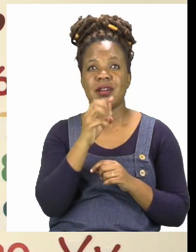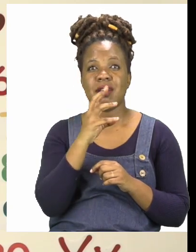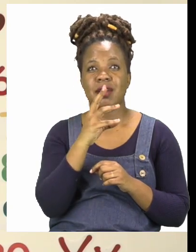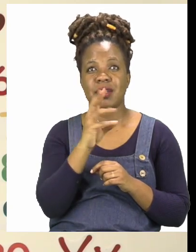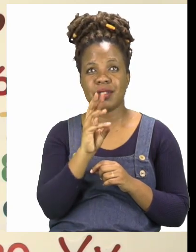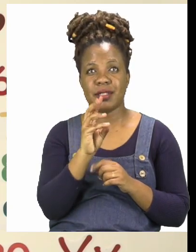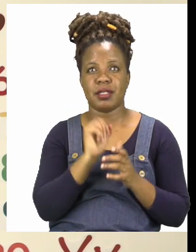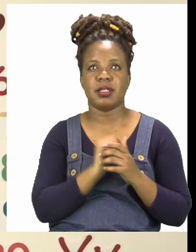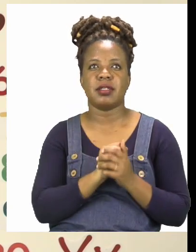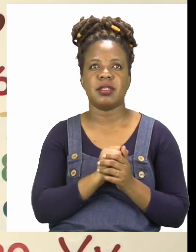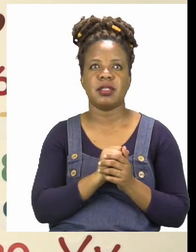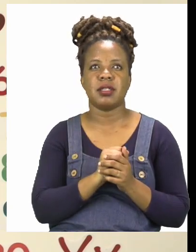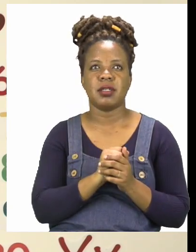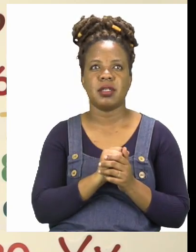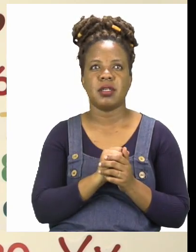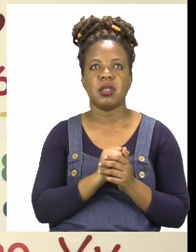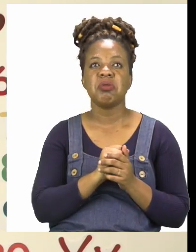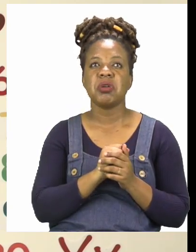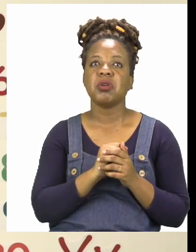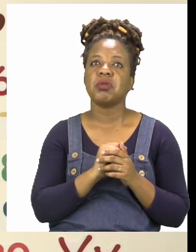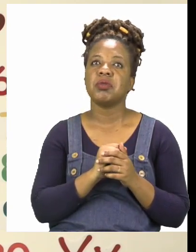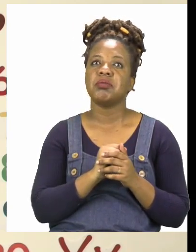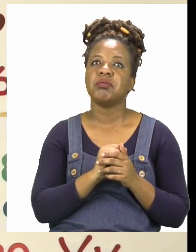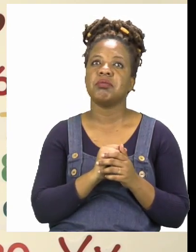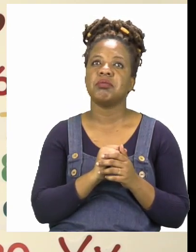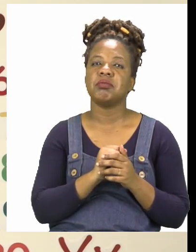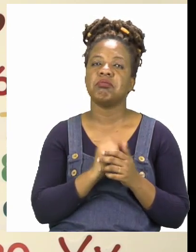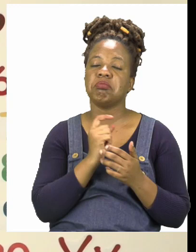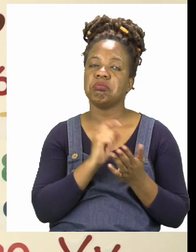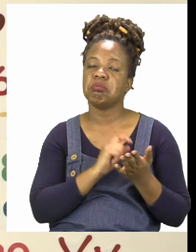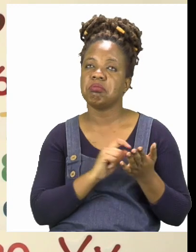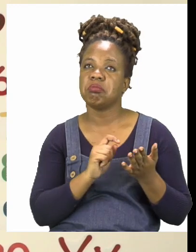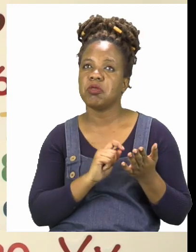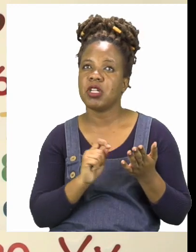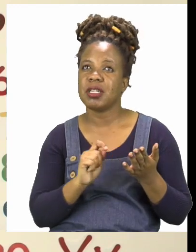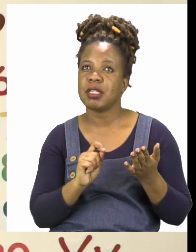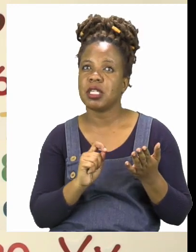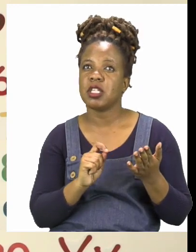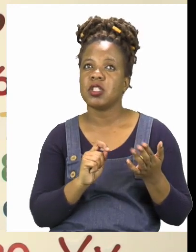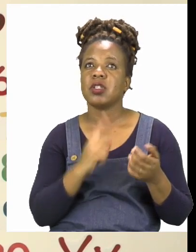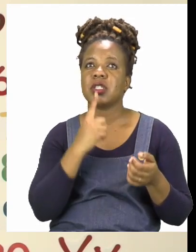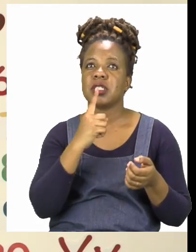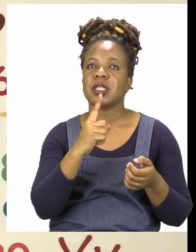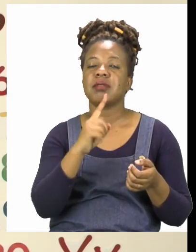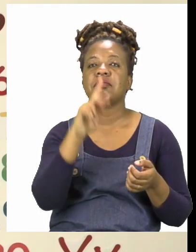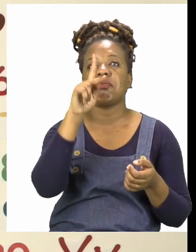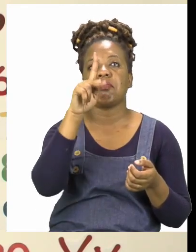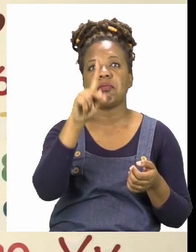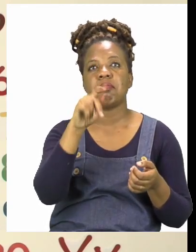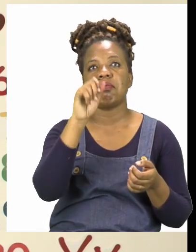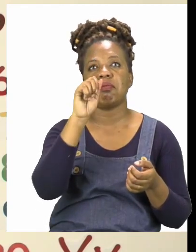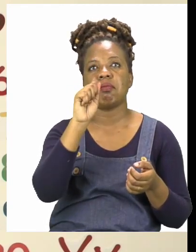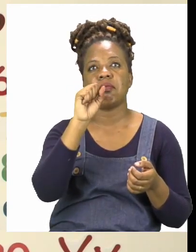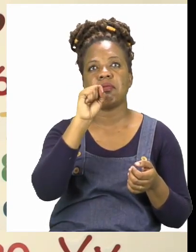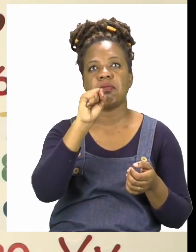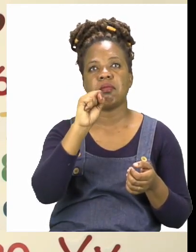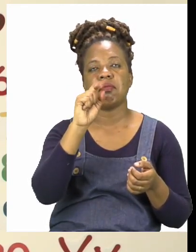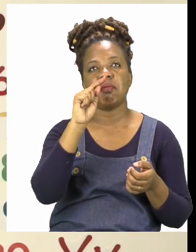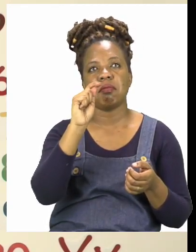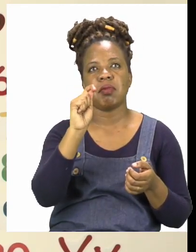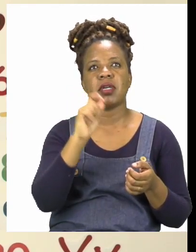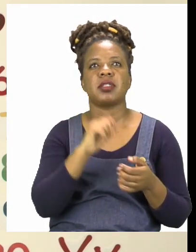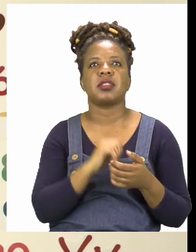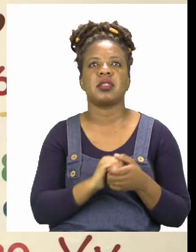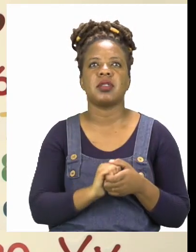the time in terms of minutes, we say past. So before we go to the past, I need